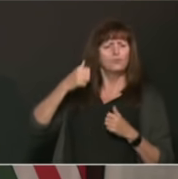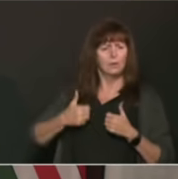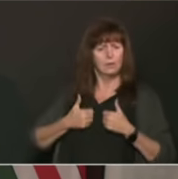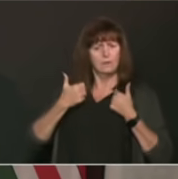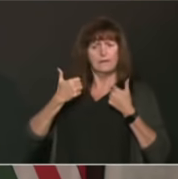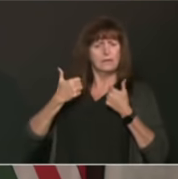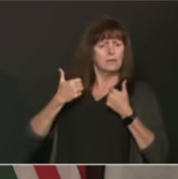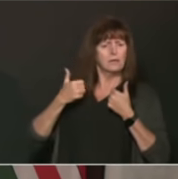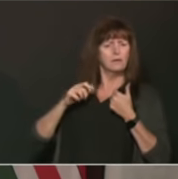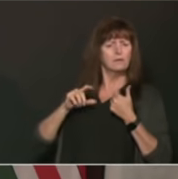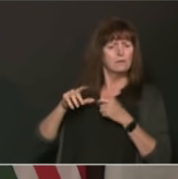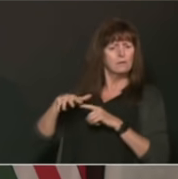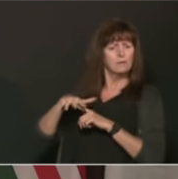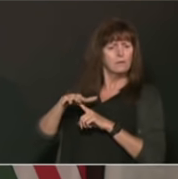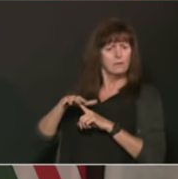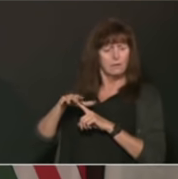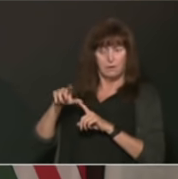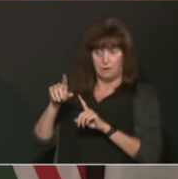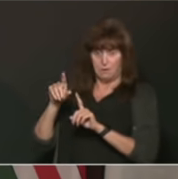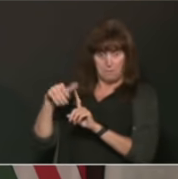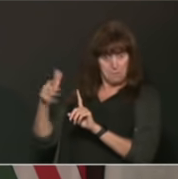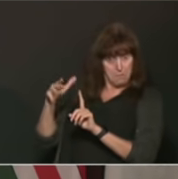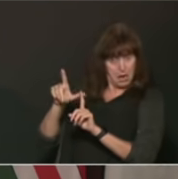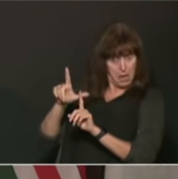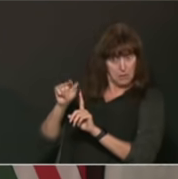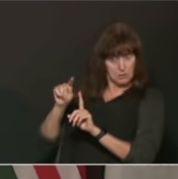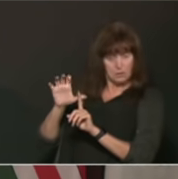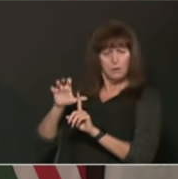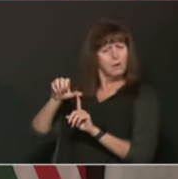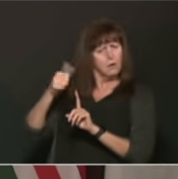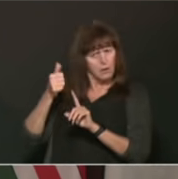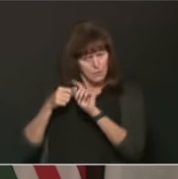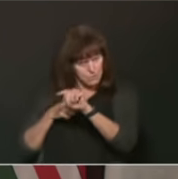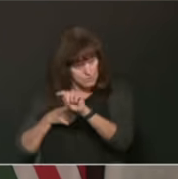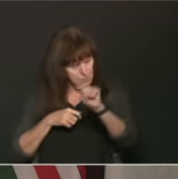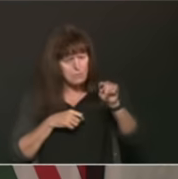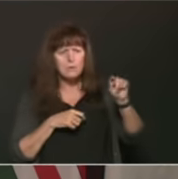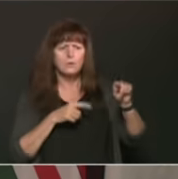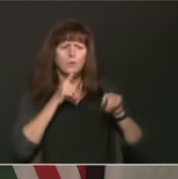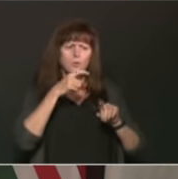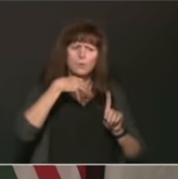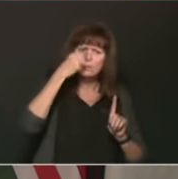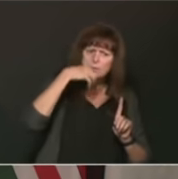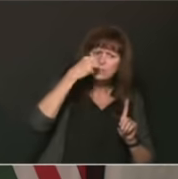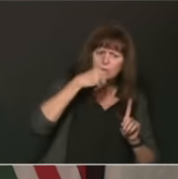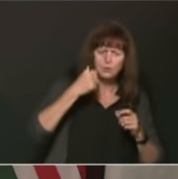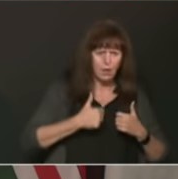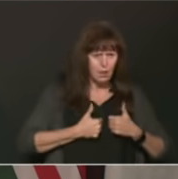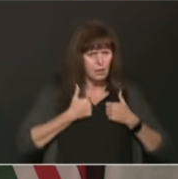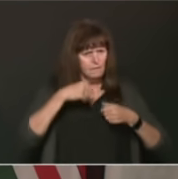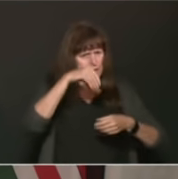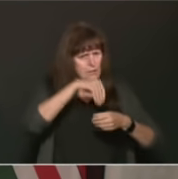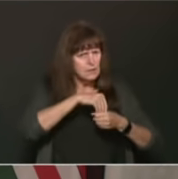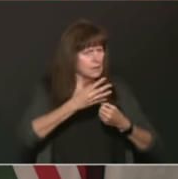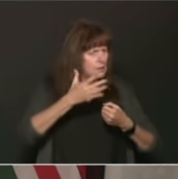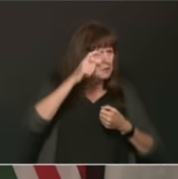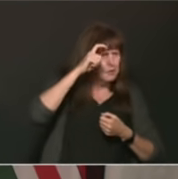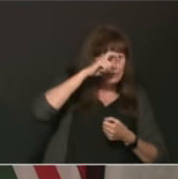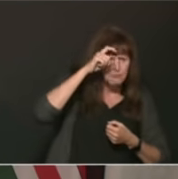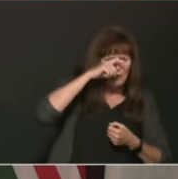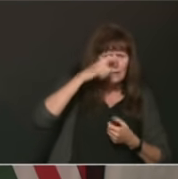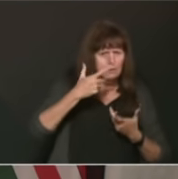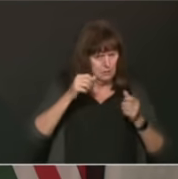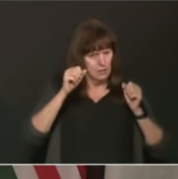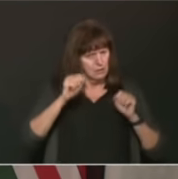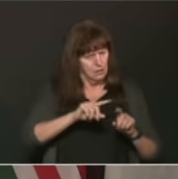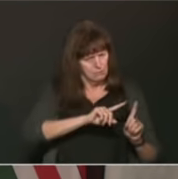care facilities, those living in those institutions and areas, the ability to get their third dose.